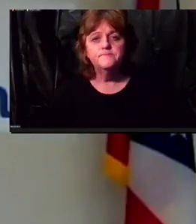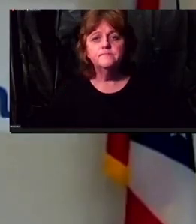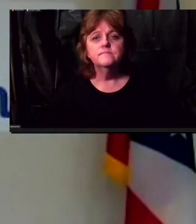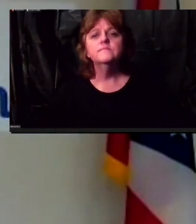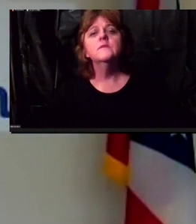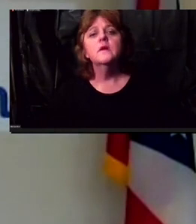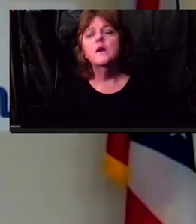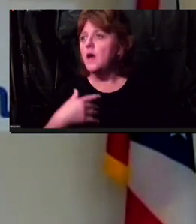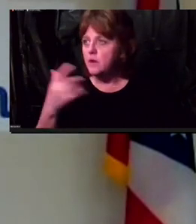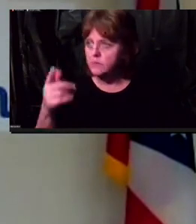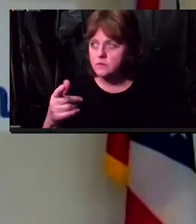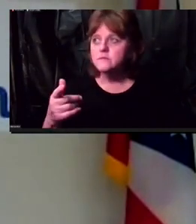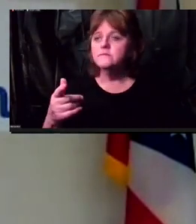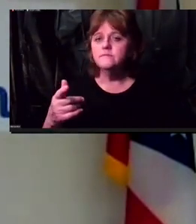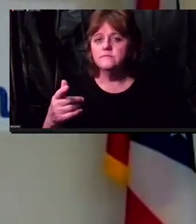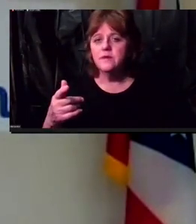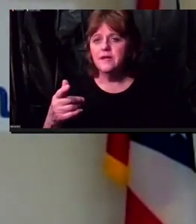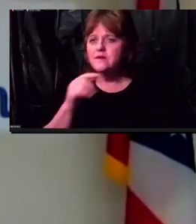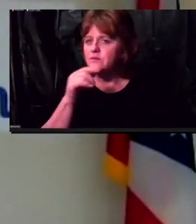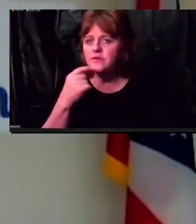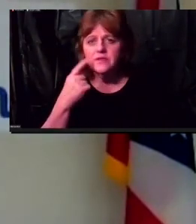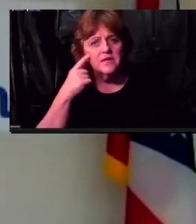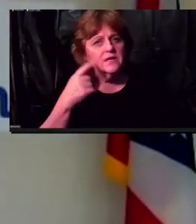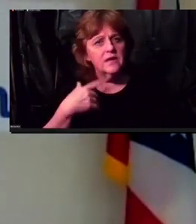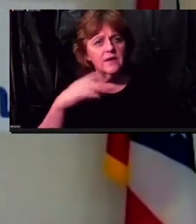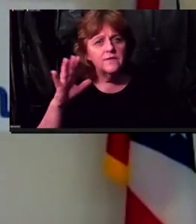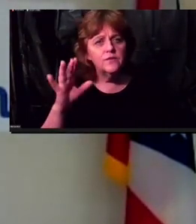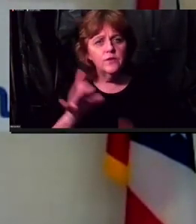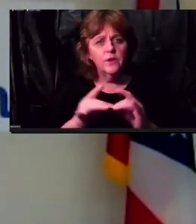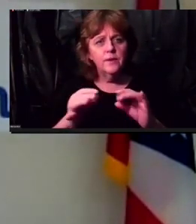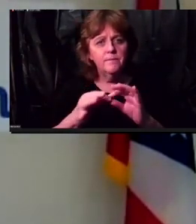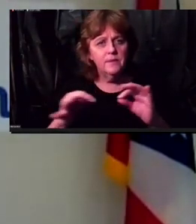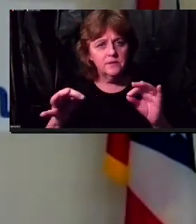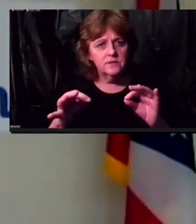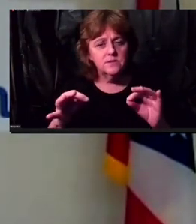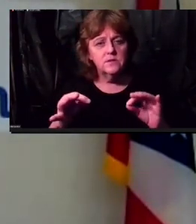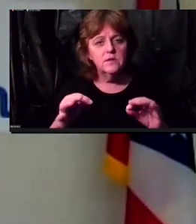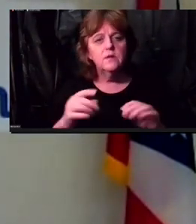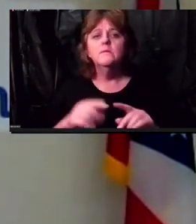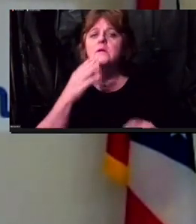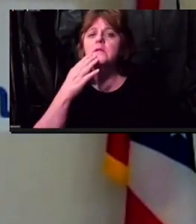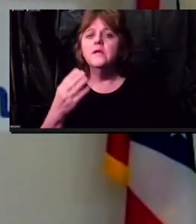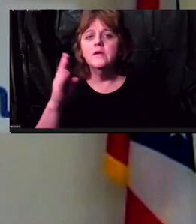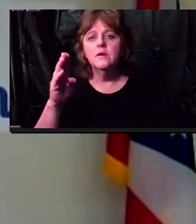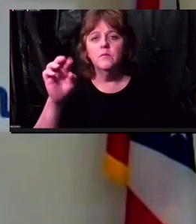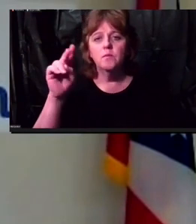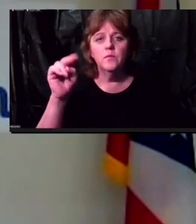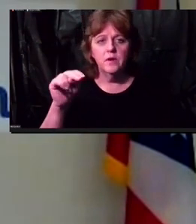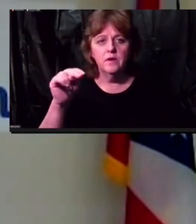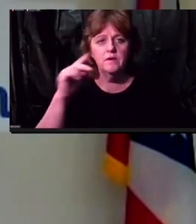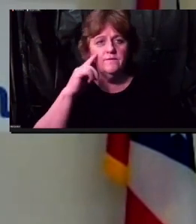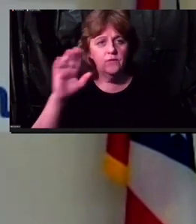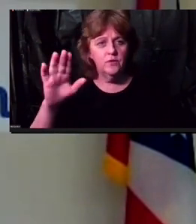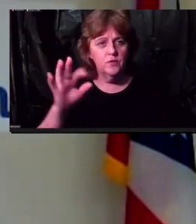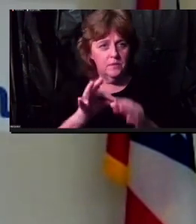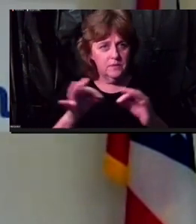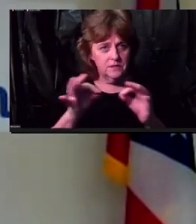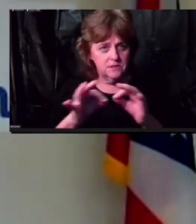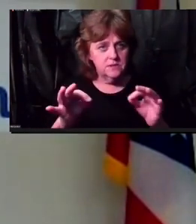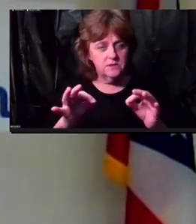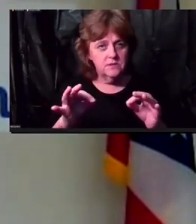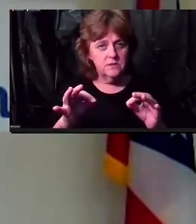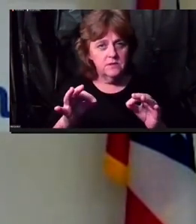follow up on your message. I don't think I have it follow, but thank you, Brian, for the message. It does.